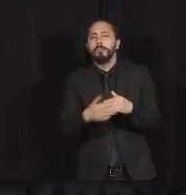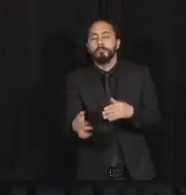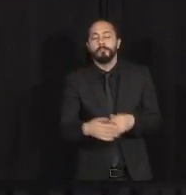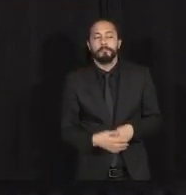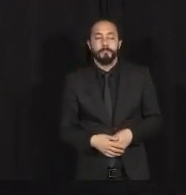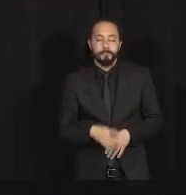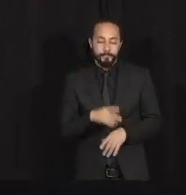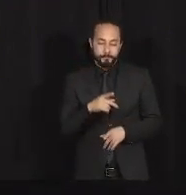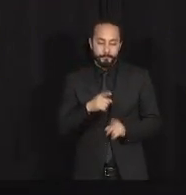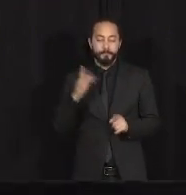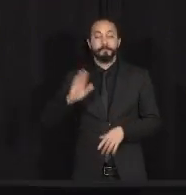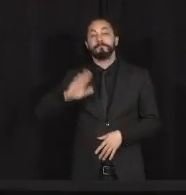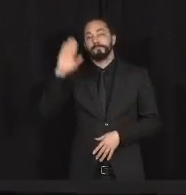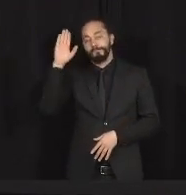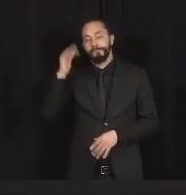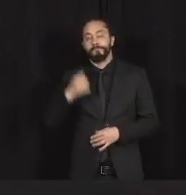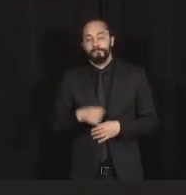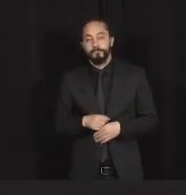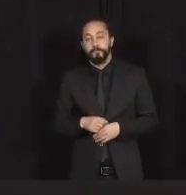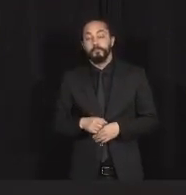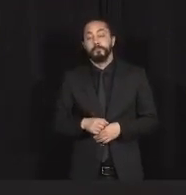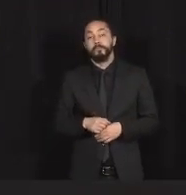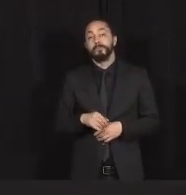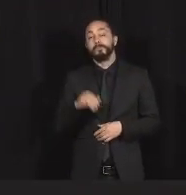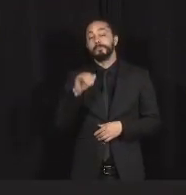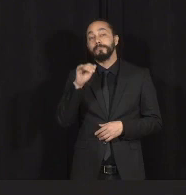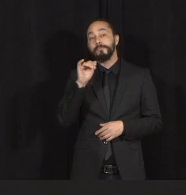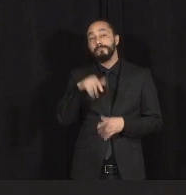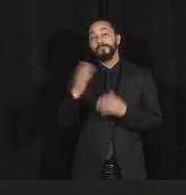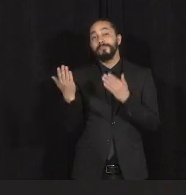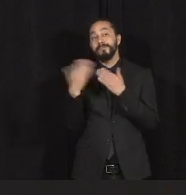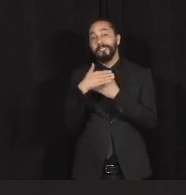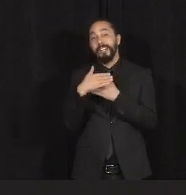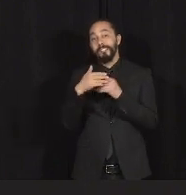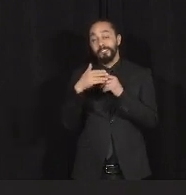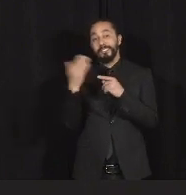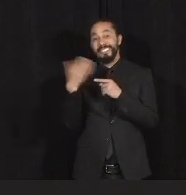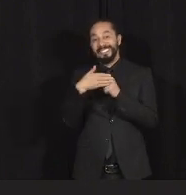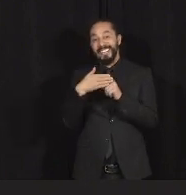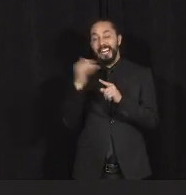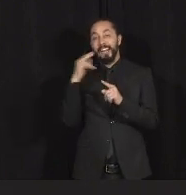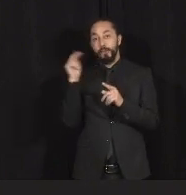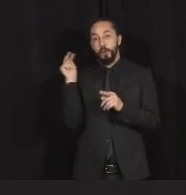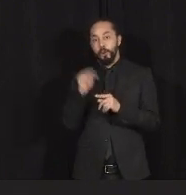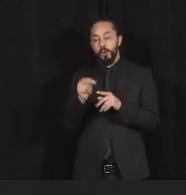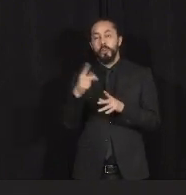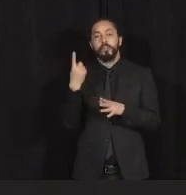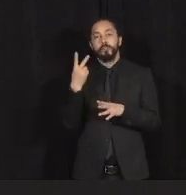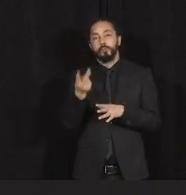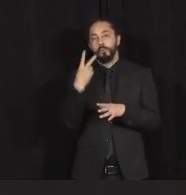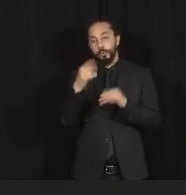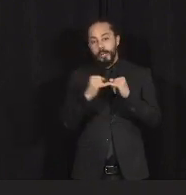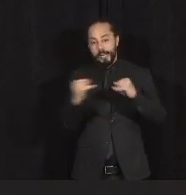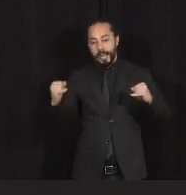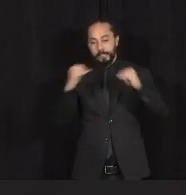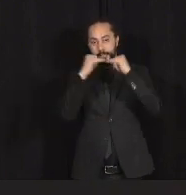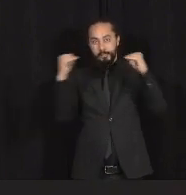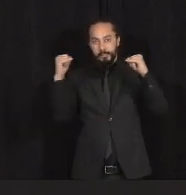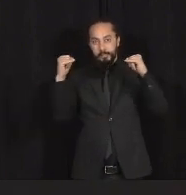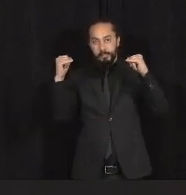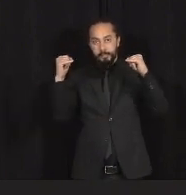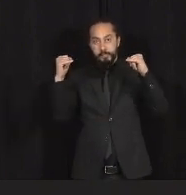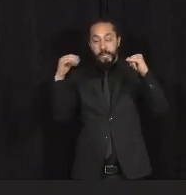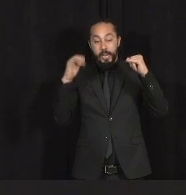slide that you're referring to, there's two lines on there. The first line, which is the current open capacity. The second line